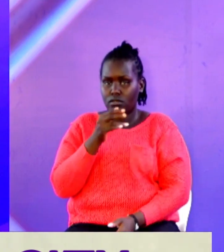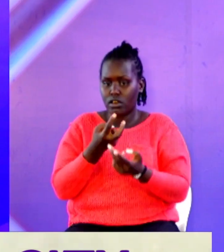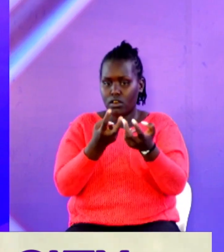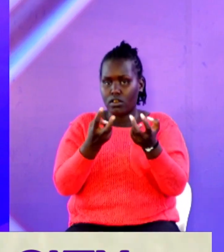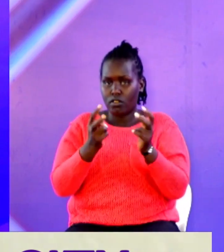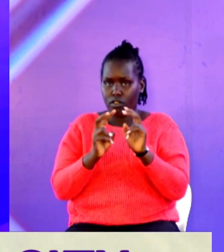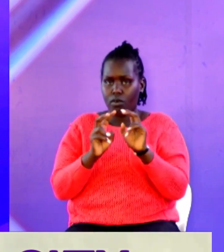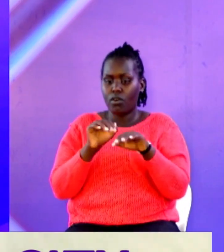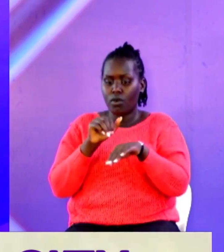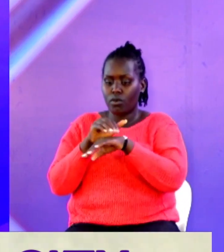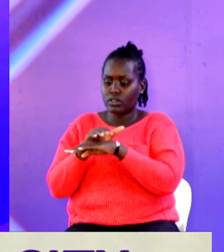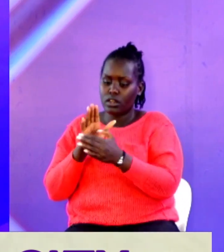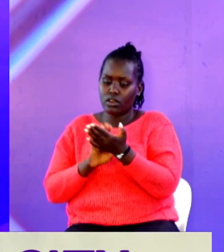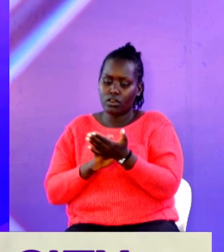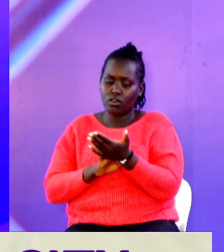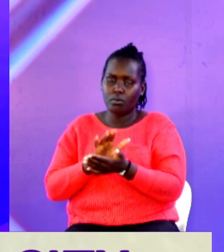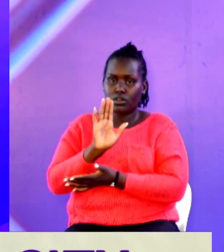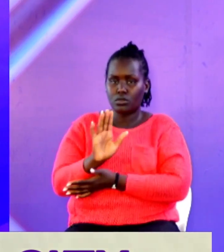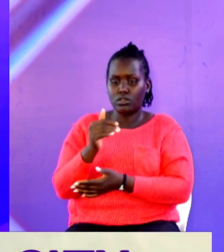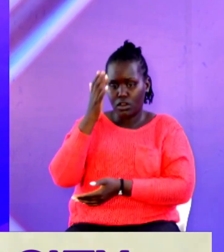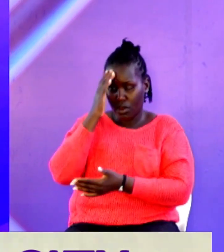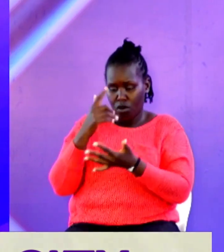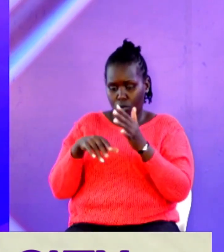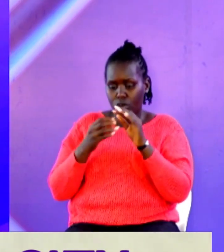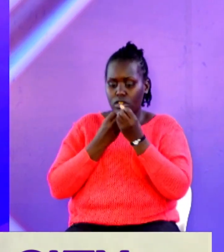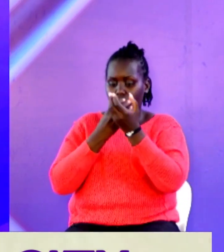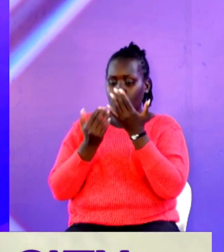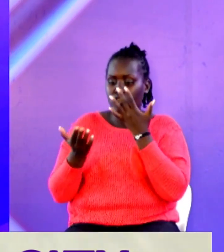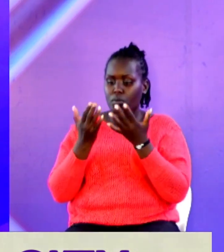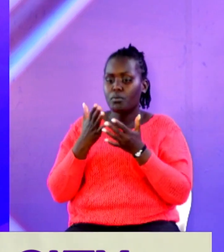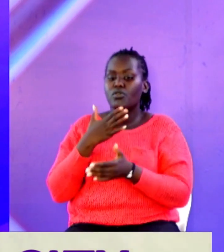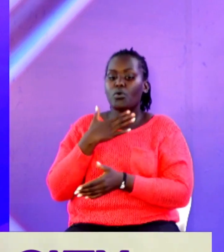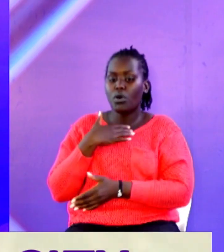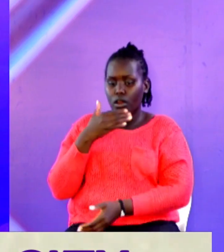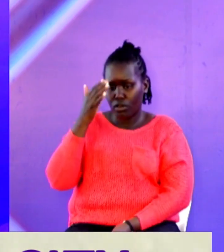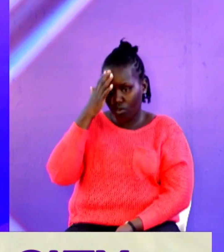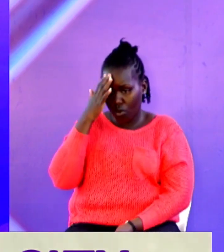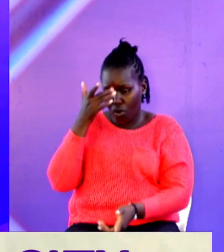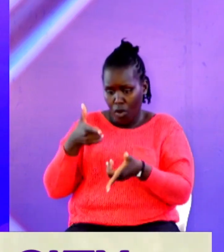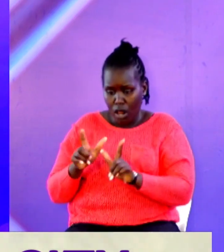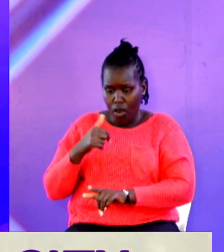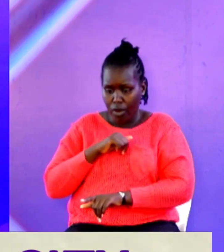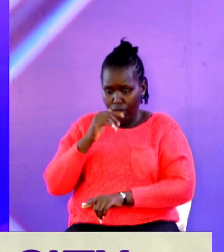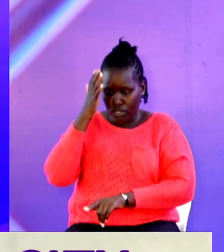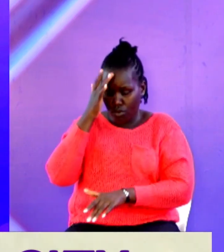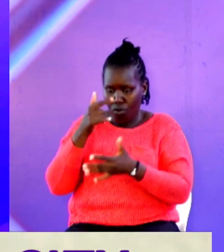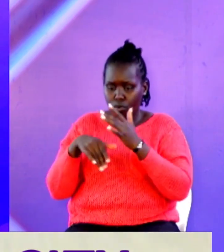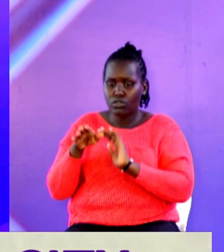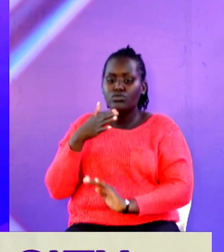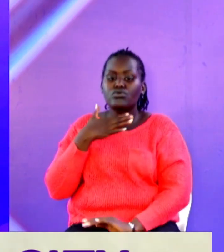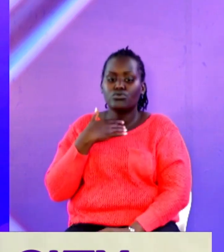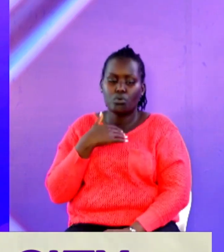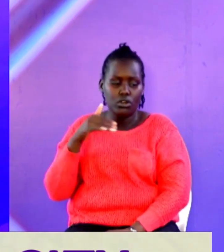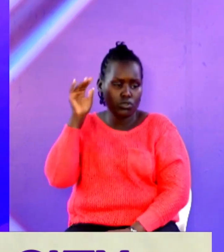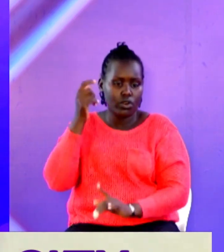may you send in your comments. Let's know what information you may want to know. Let's know what do you want to